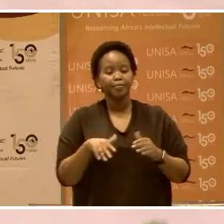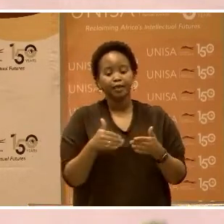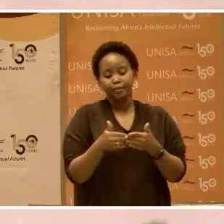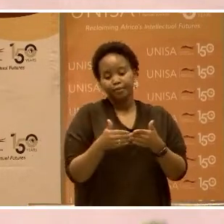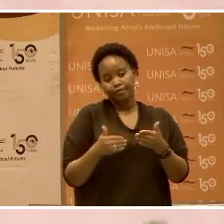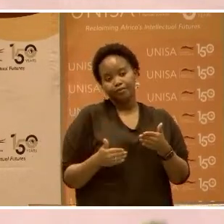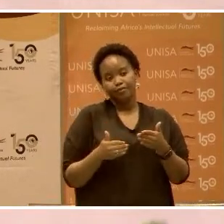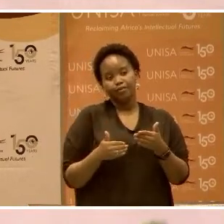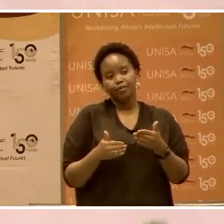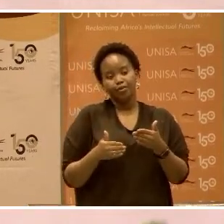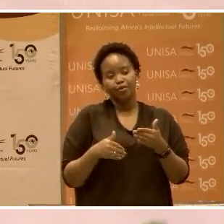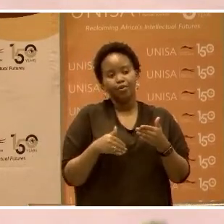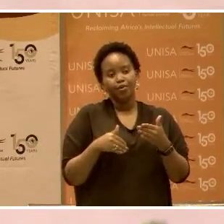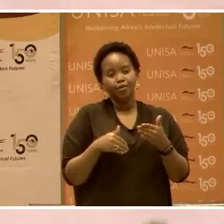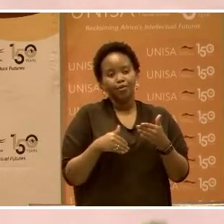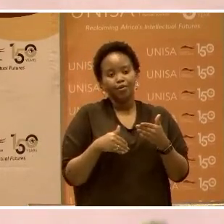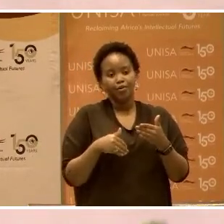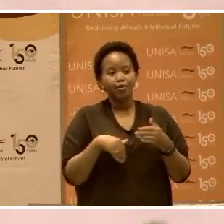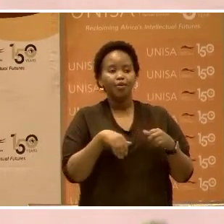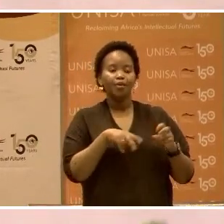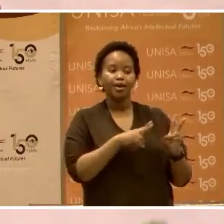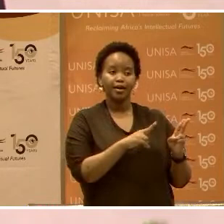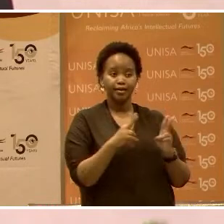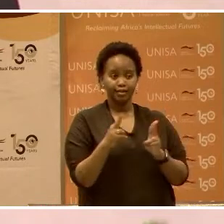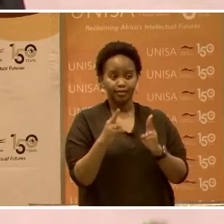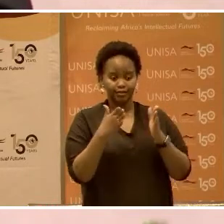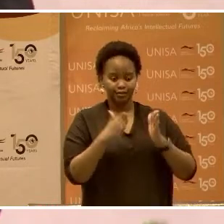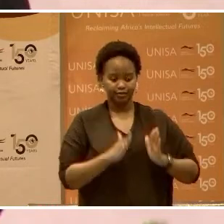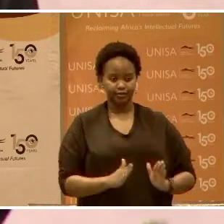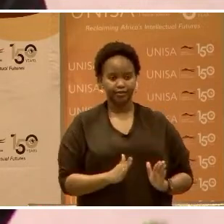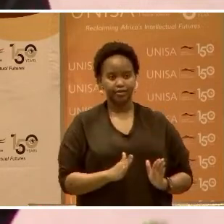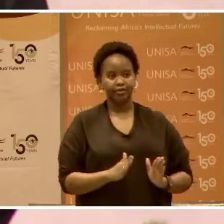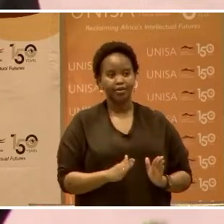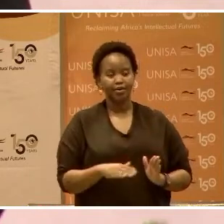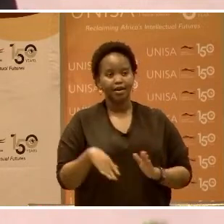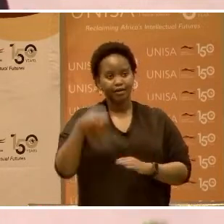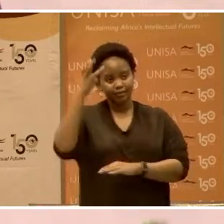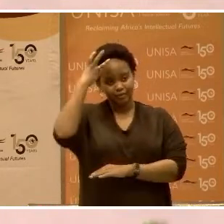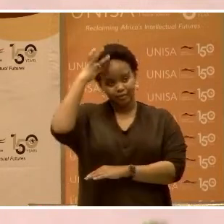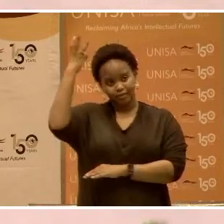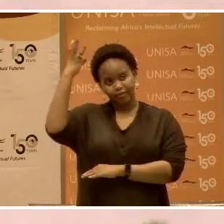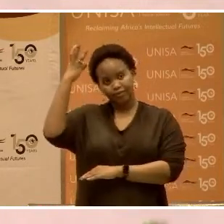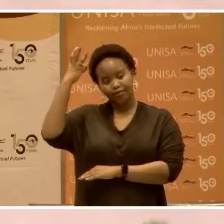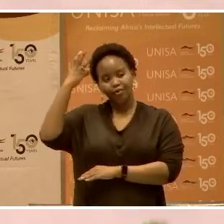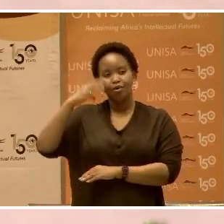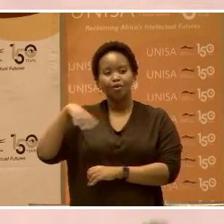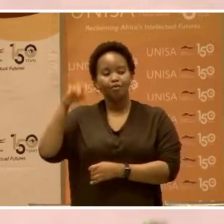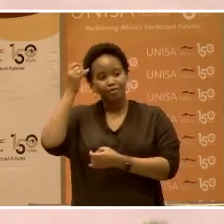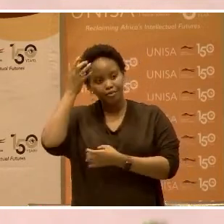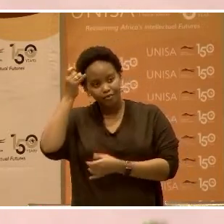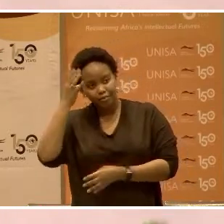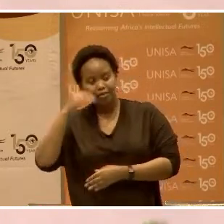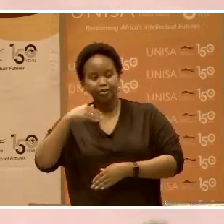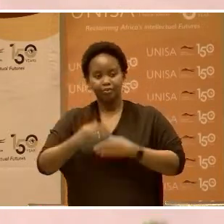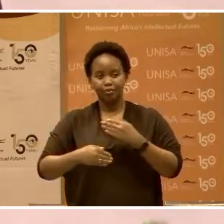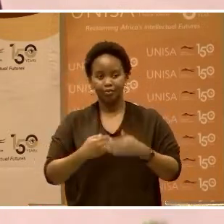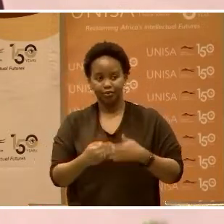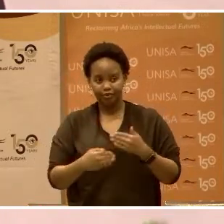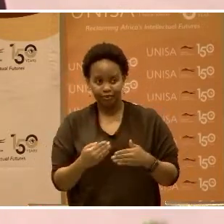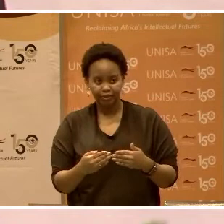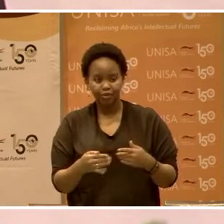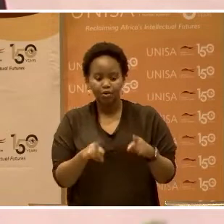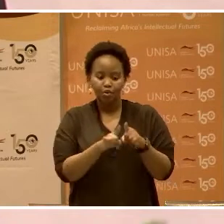editor-in-chief in the International Journal of Information Processing and Communication, and the University Research